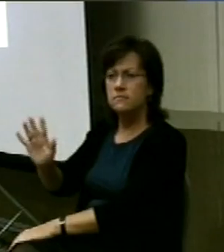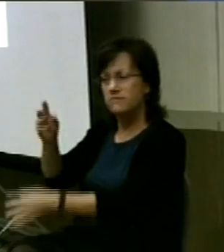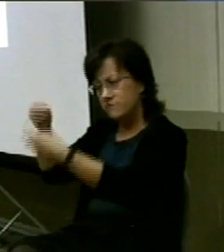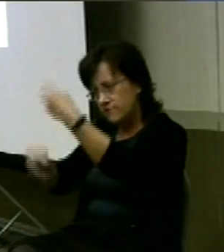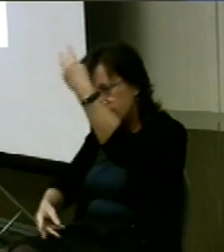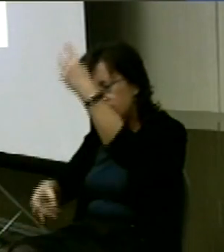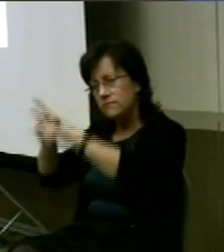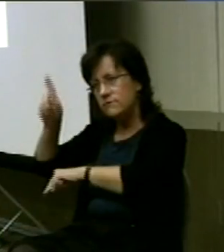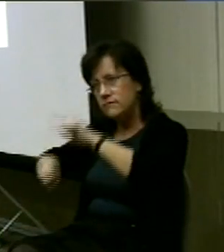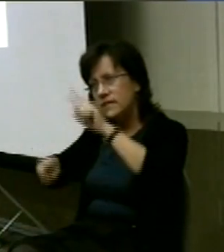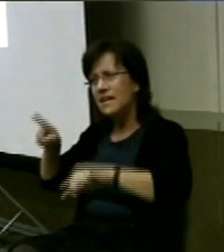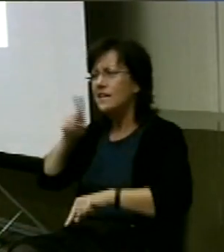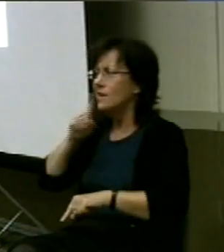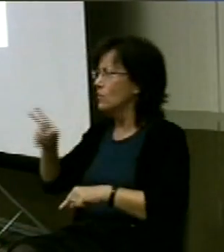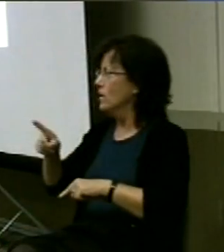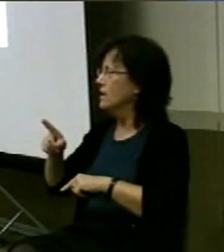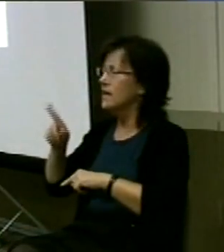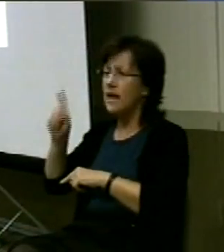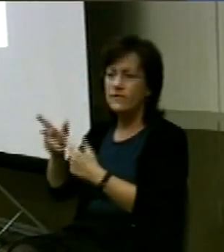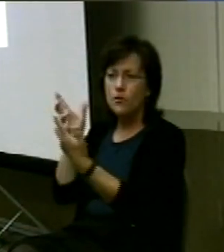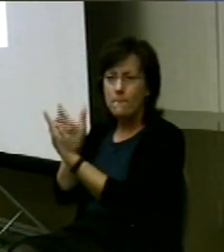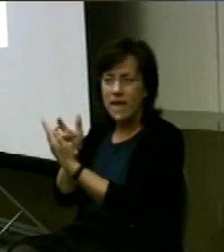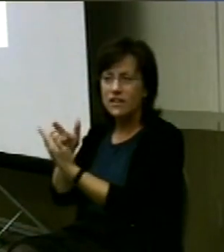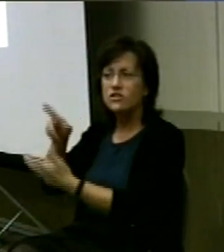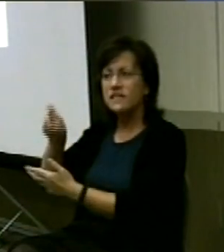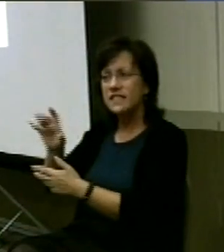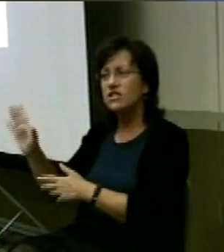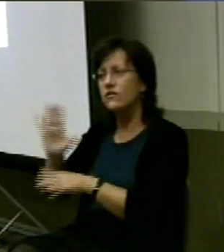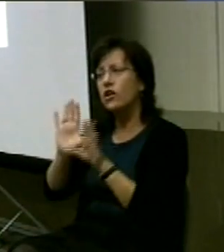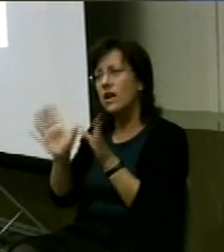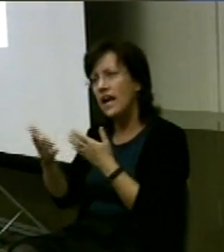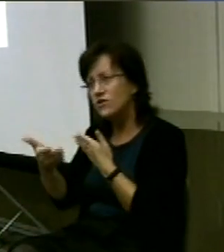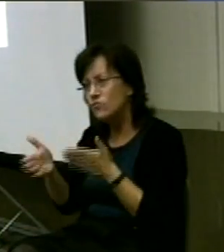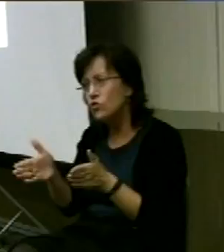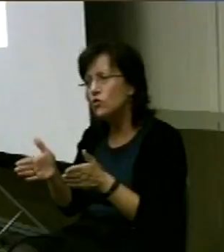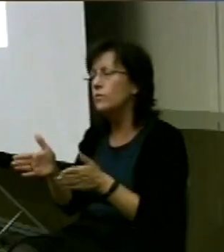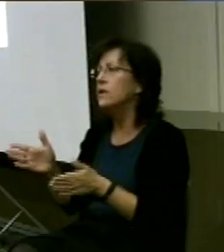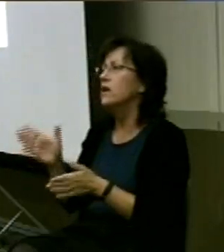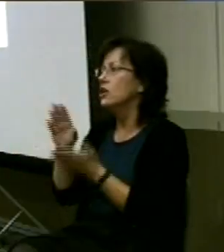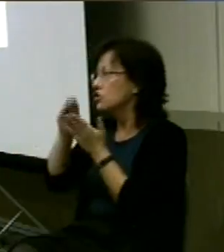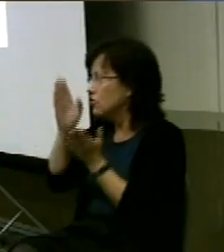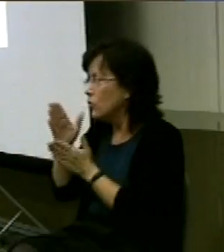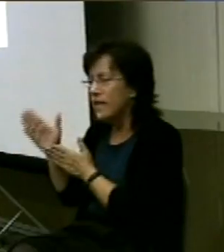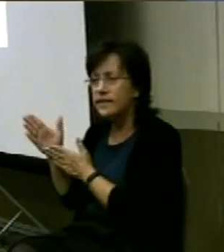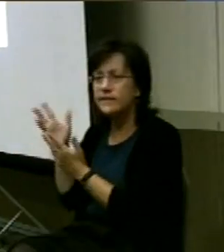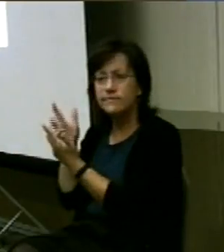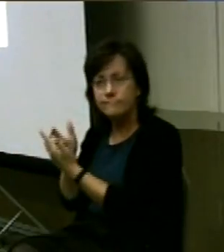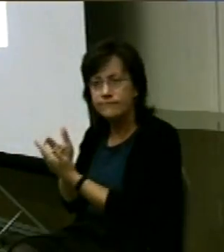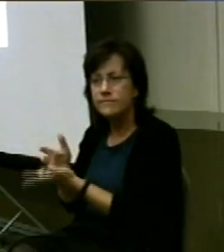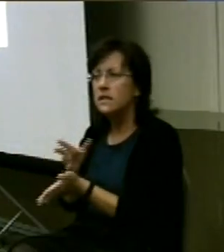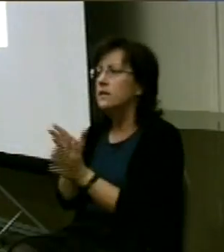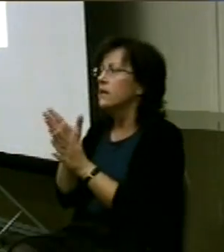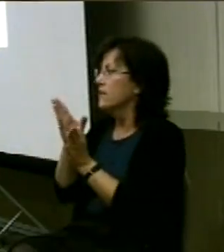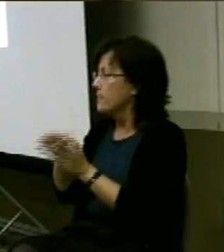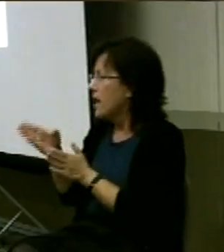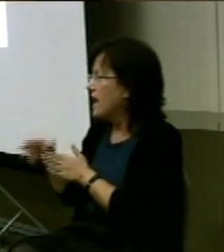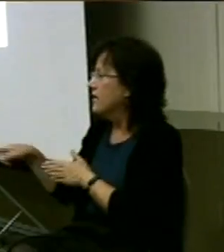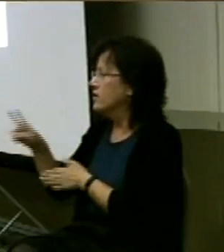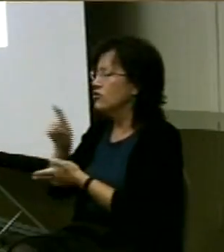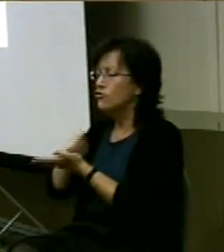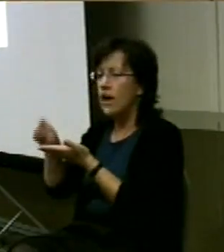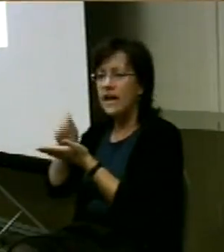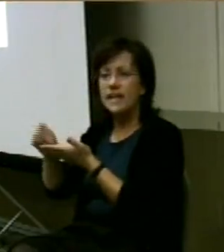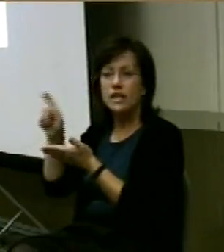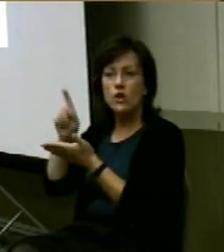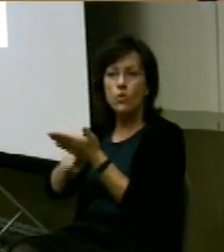data on. It really has to match the needs of your classroom, of your students, of your plans that you're writing or the interventions that you're putting